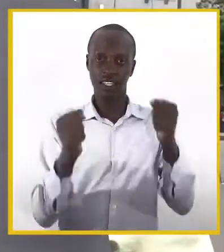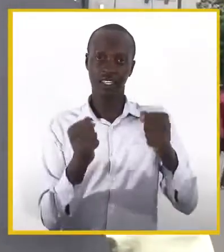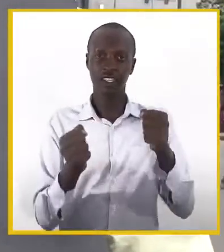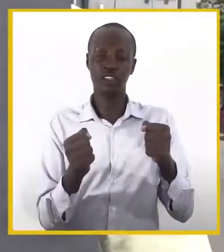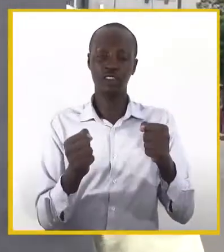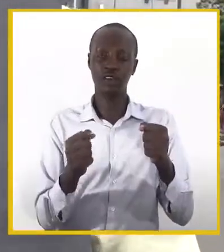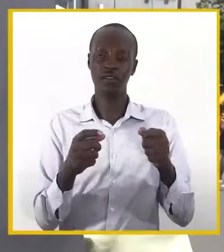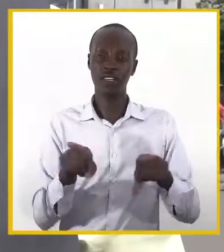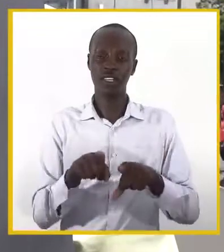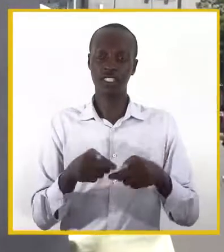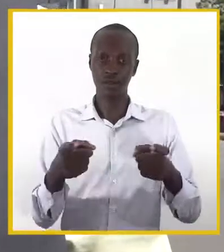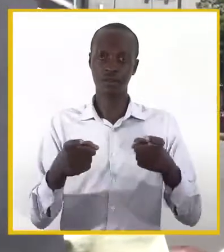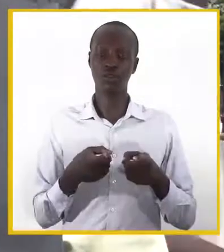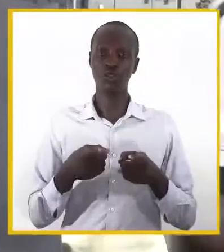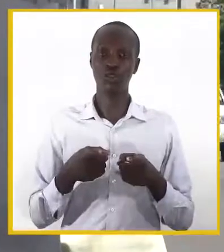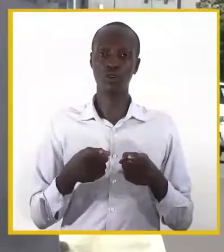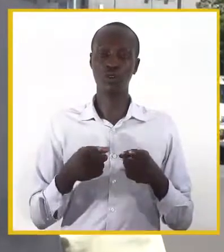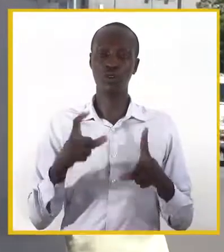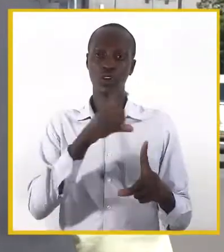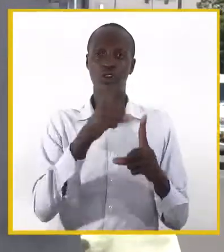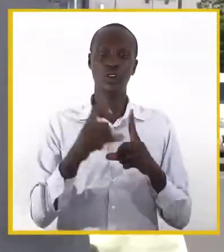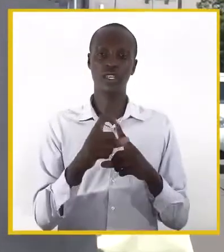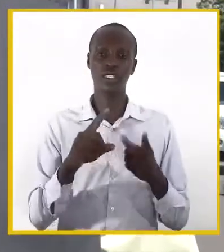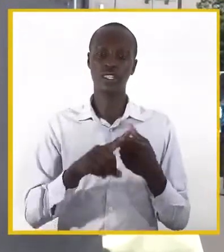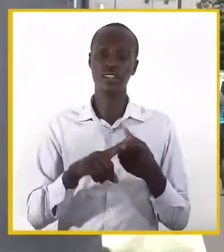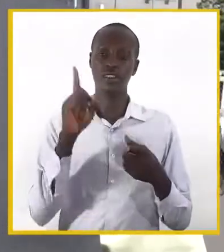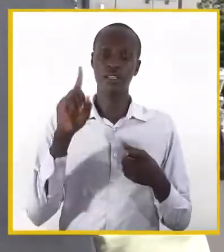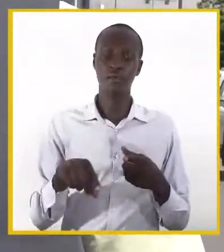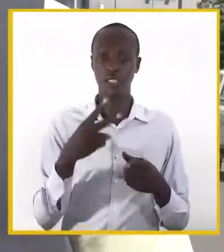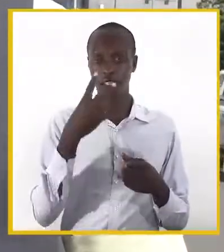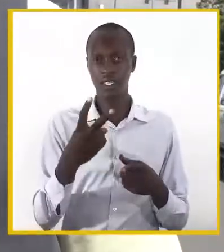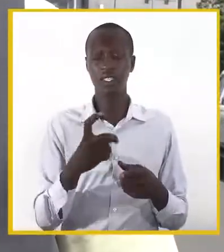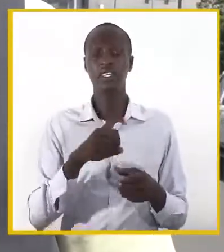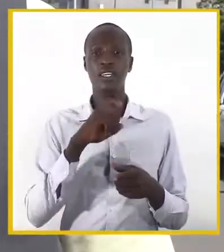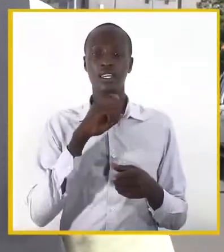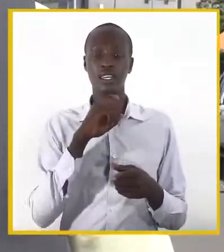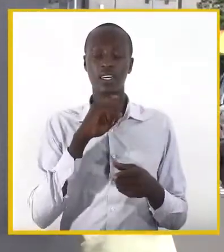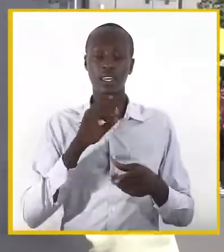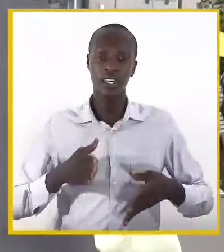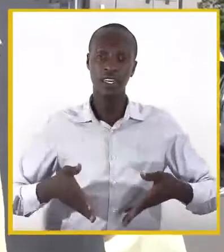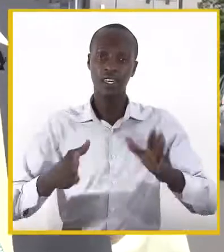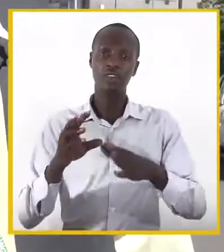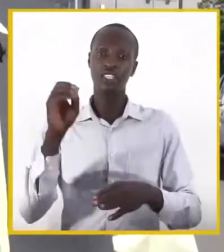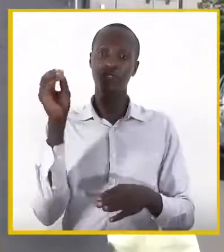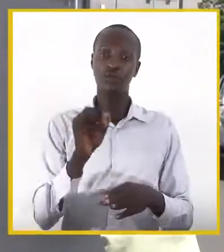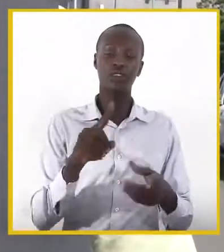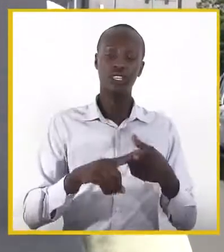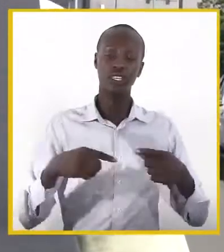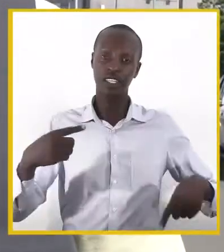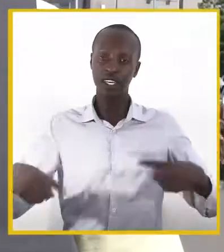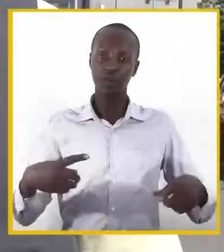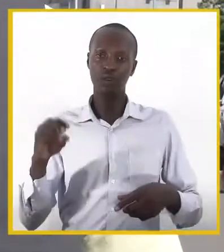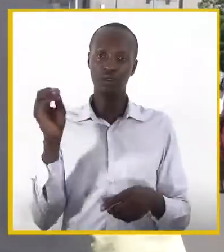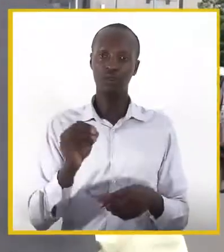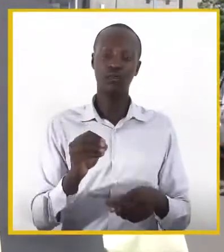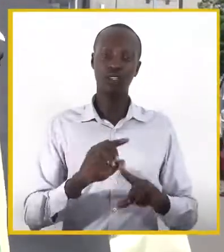the driver. He's in control of the situation. He's supposed to make sure that his vehicle is roadworthy, he has sufficient